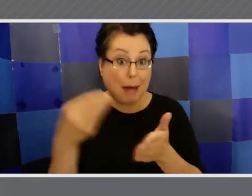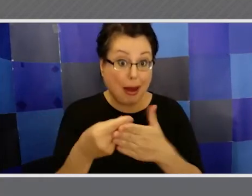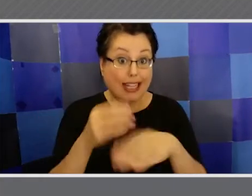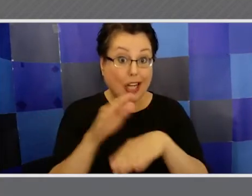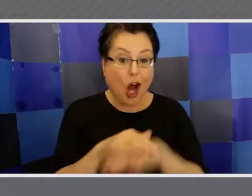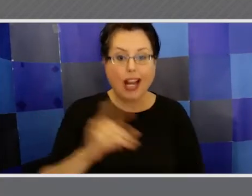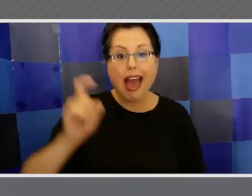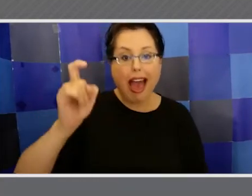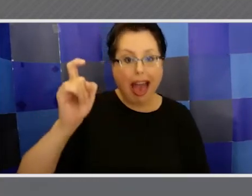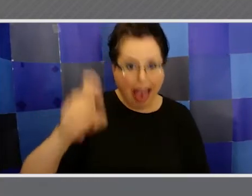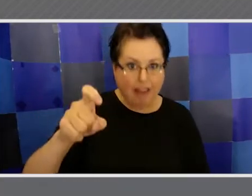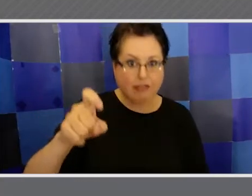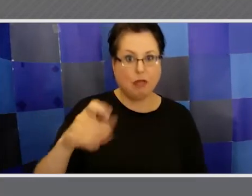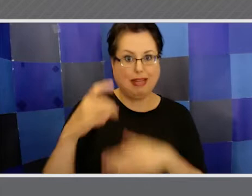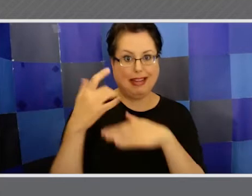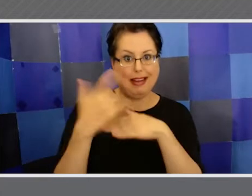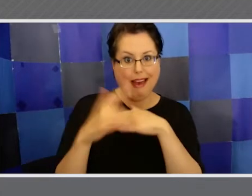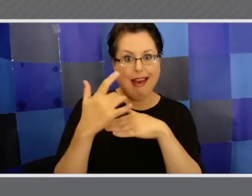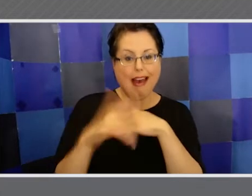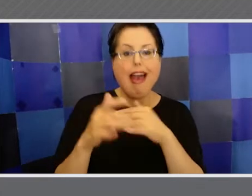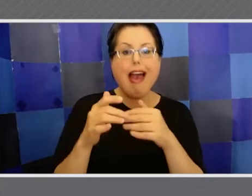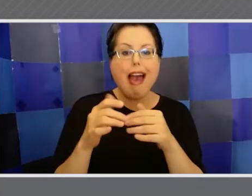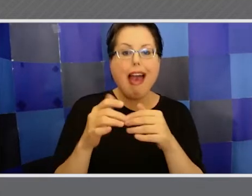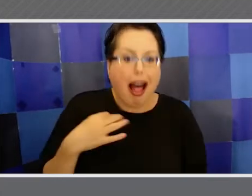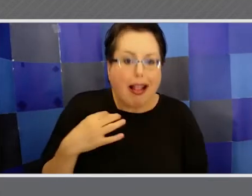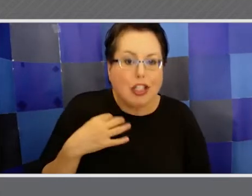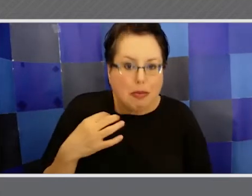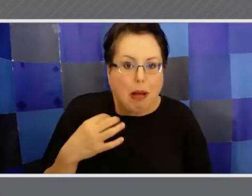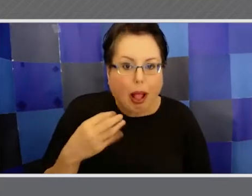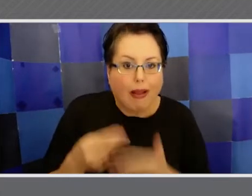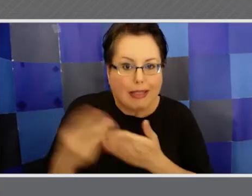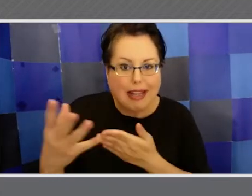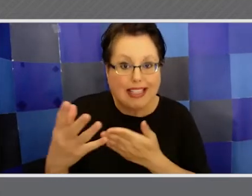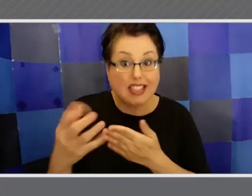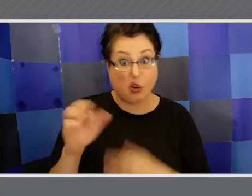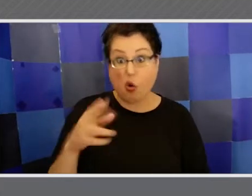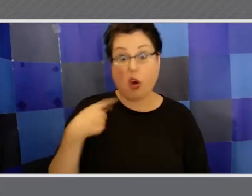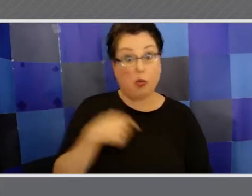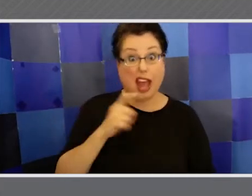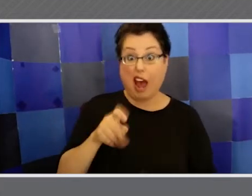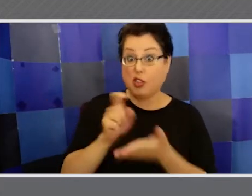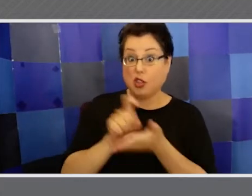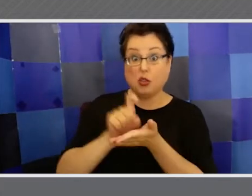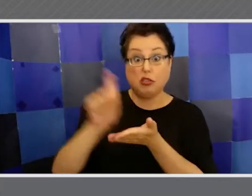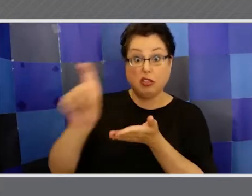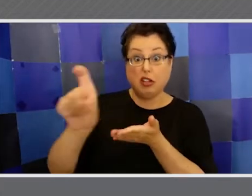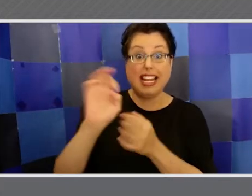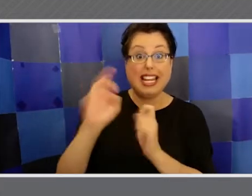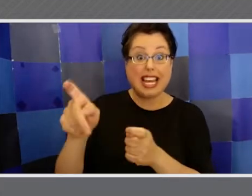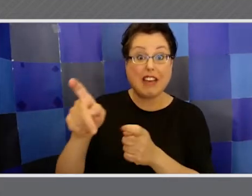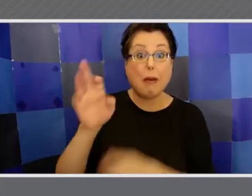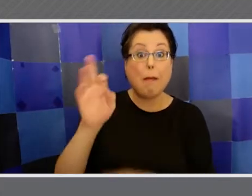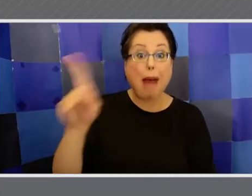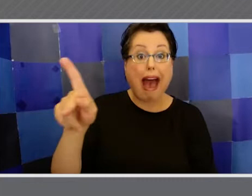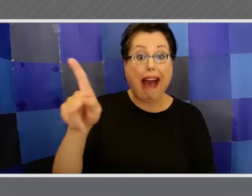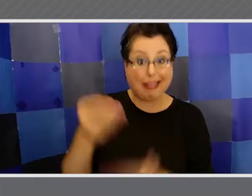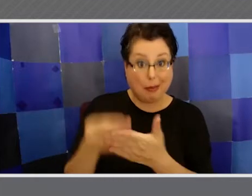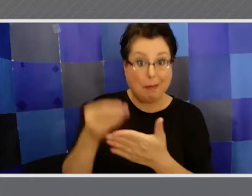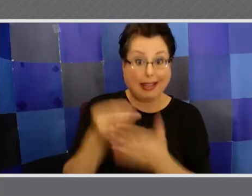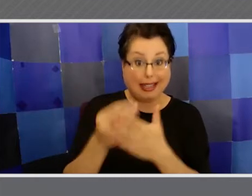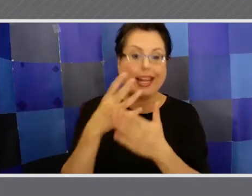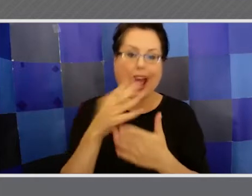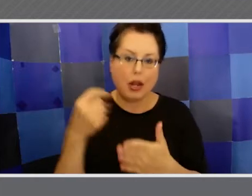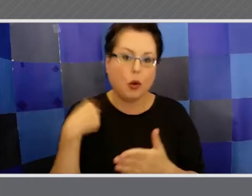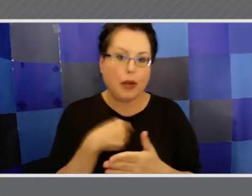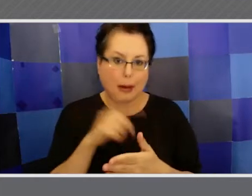be eligible expenses, because otherwise we have to give back the money. Inappropriate spending must be repaid to